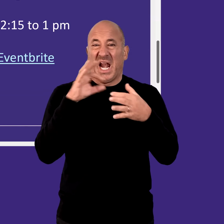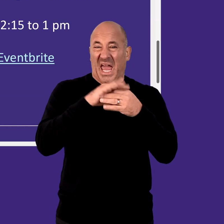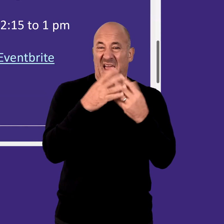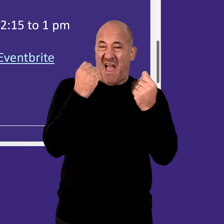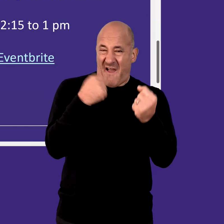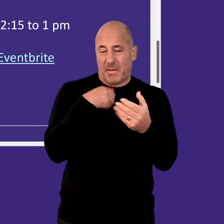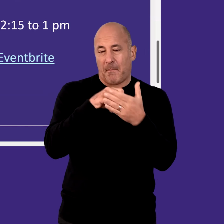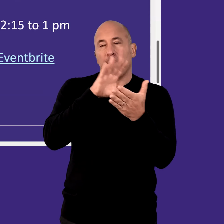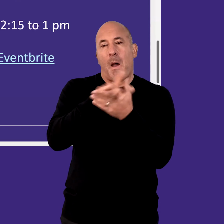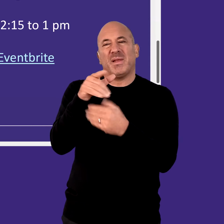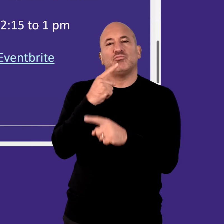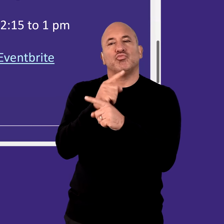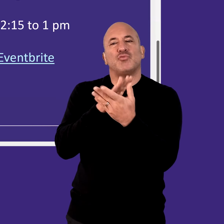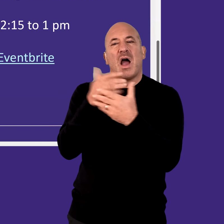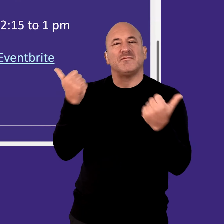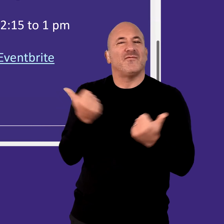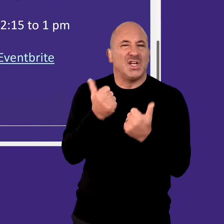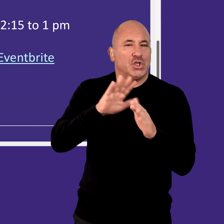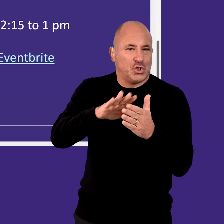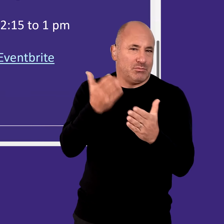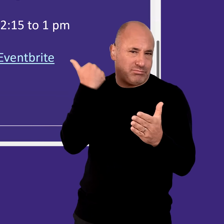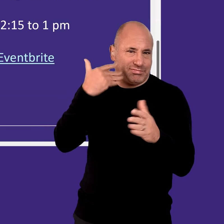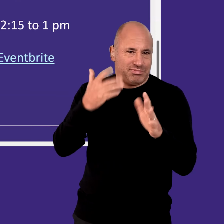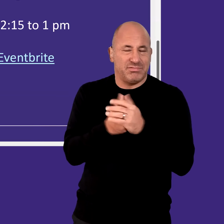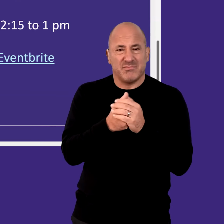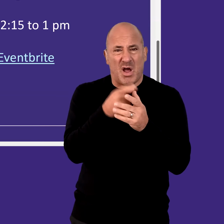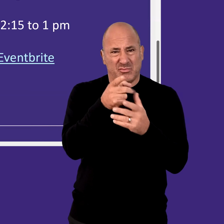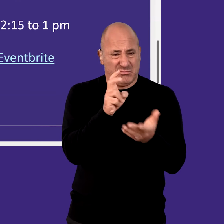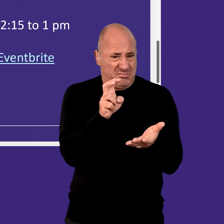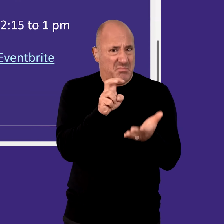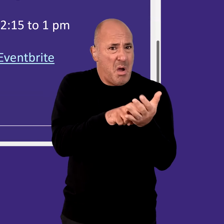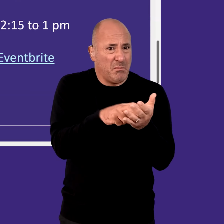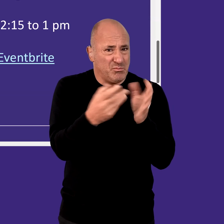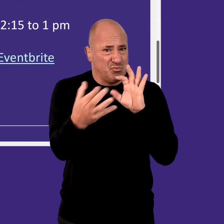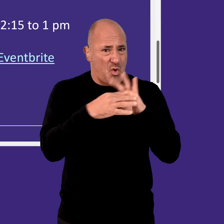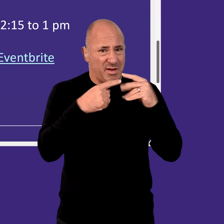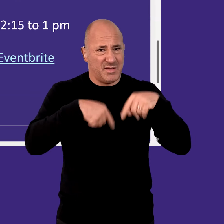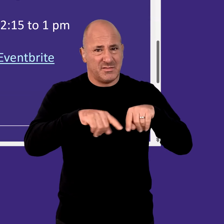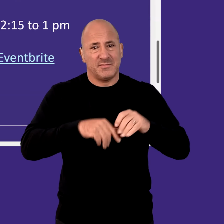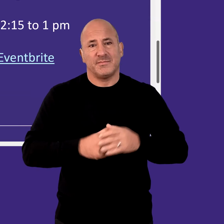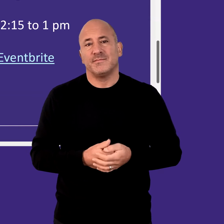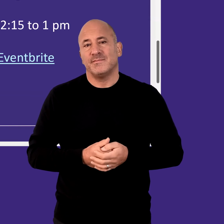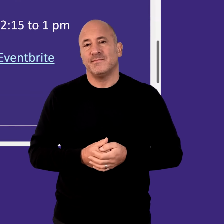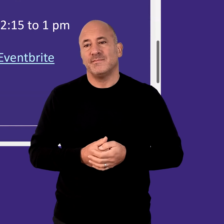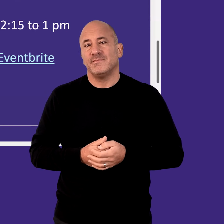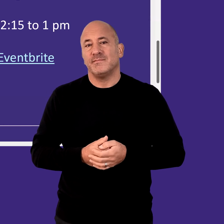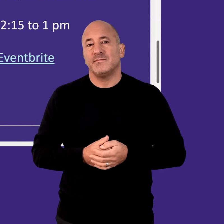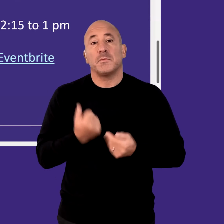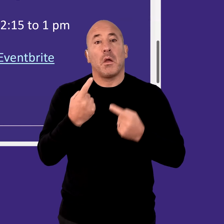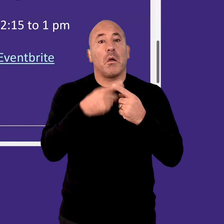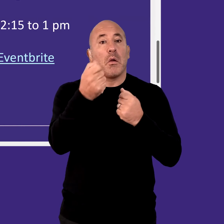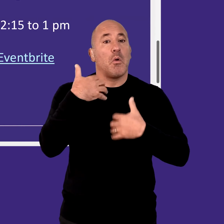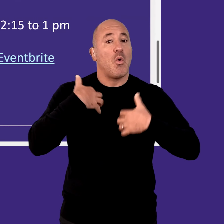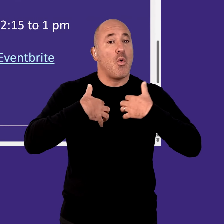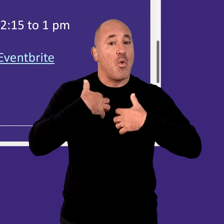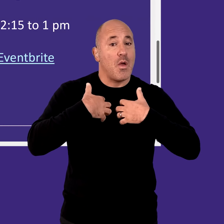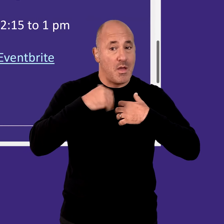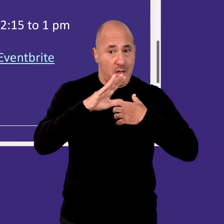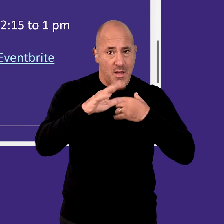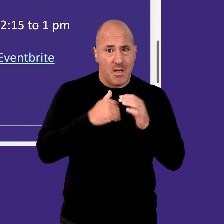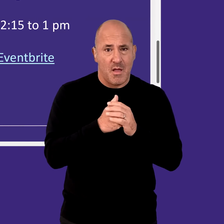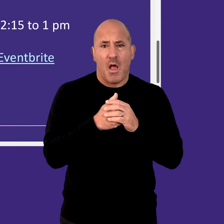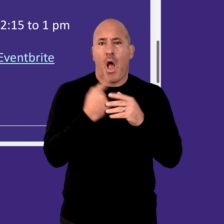connect and reflect sessions, the link to register for them is in the chat. So do join up to that.